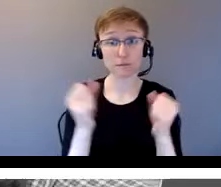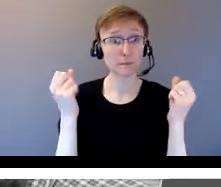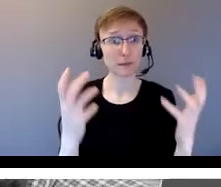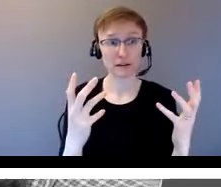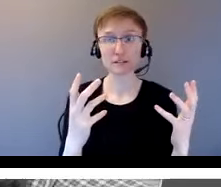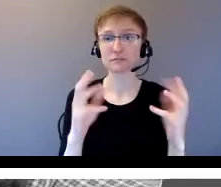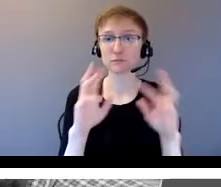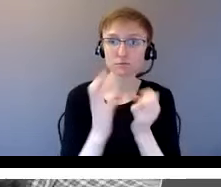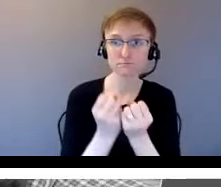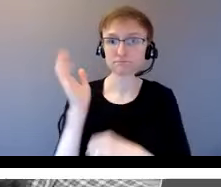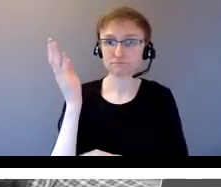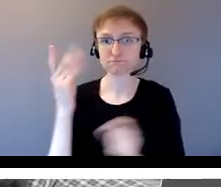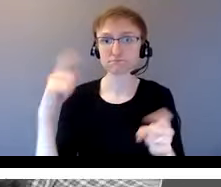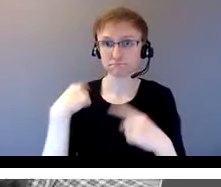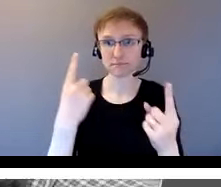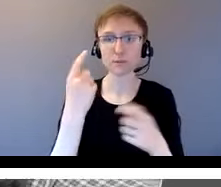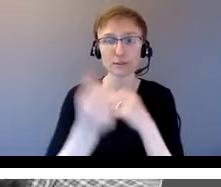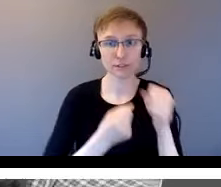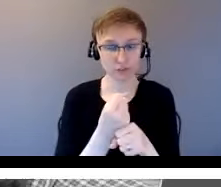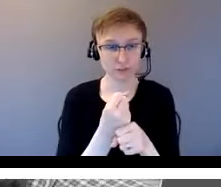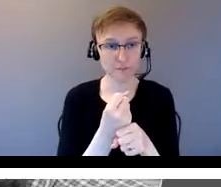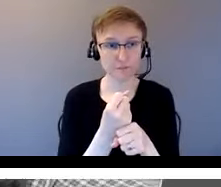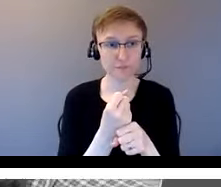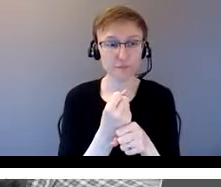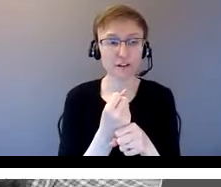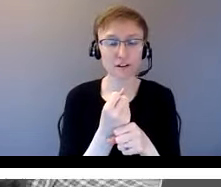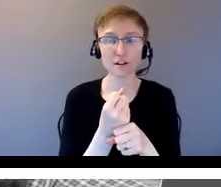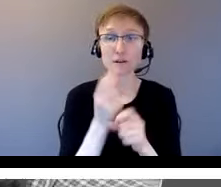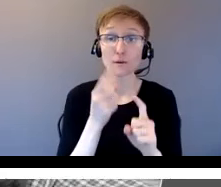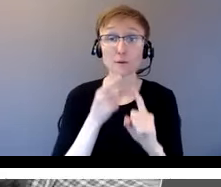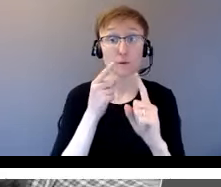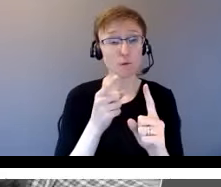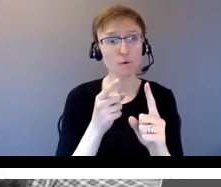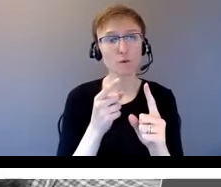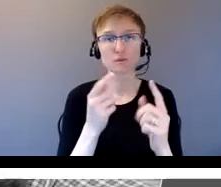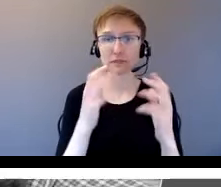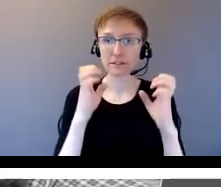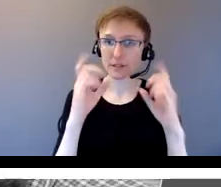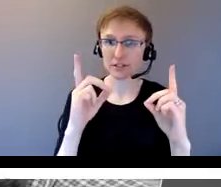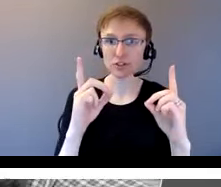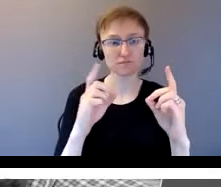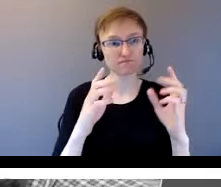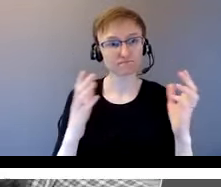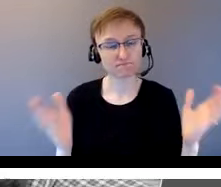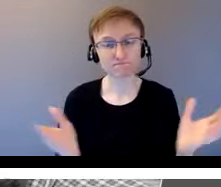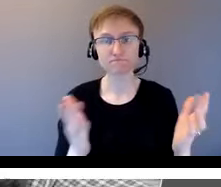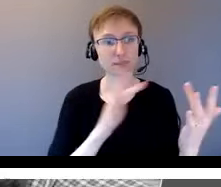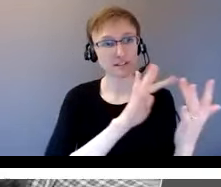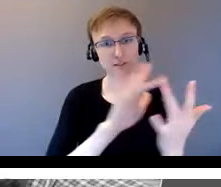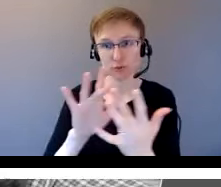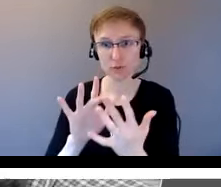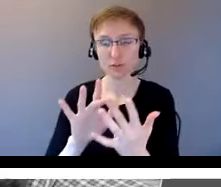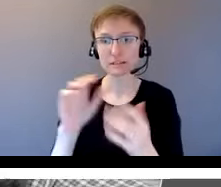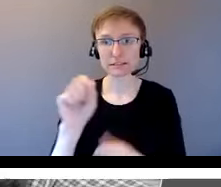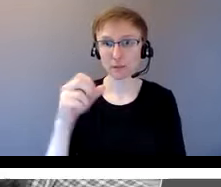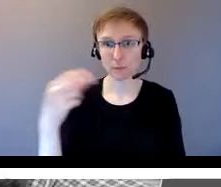year because we really want to do education and outreach and training to our community stakeholders, partners,